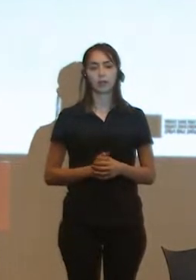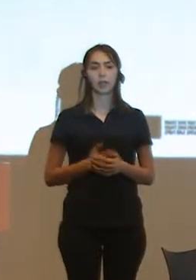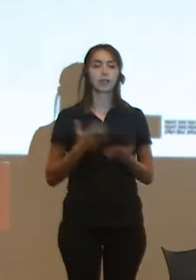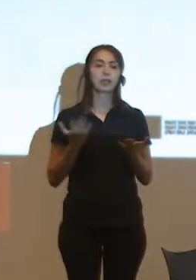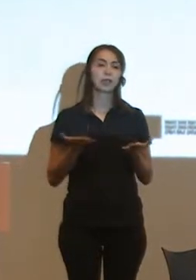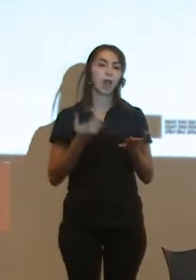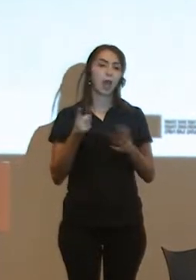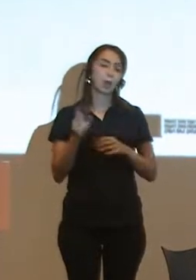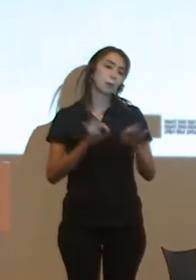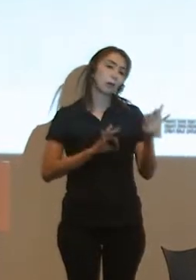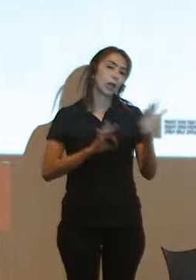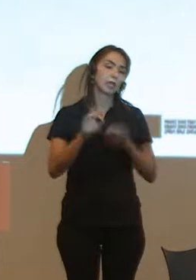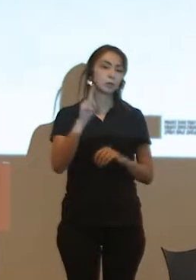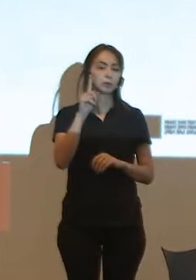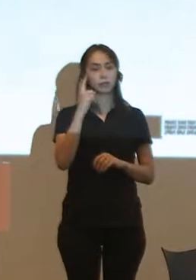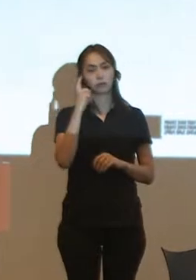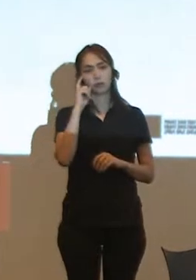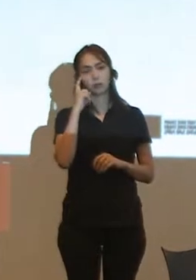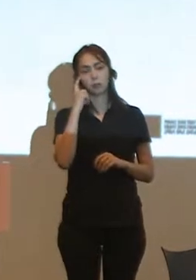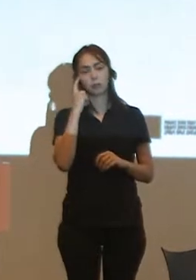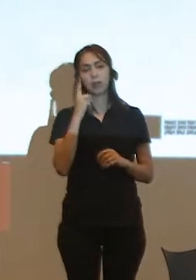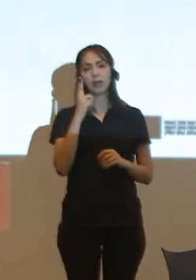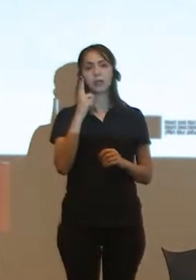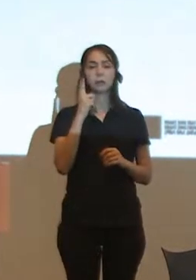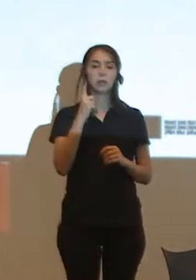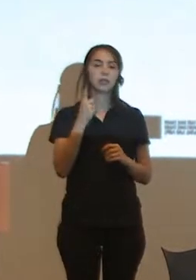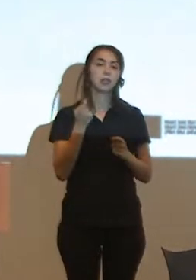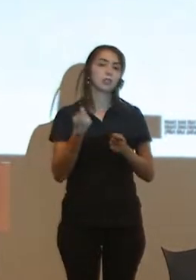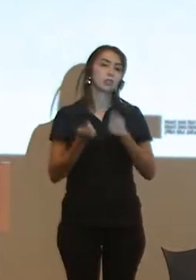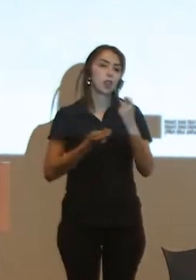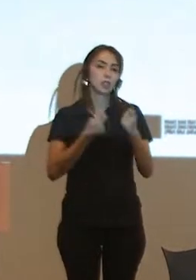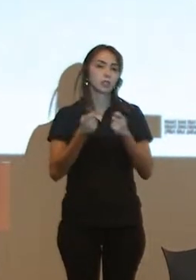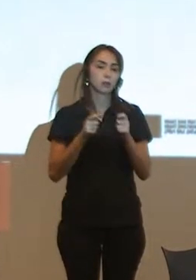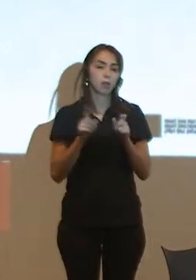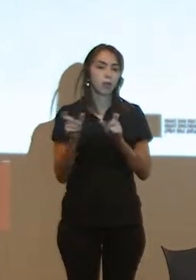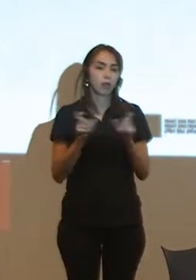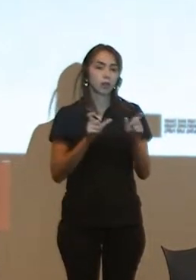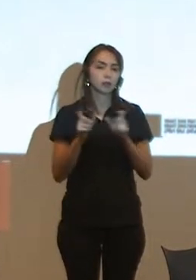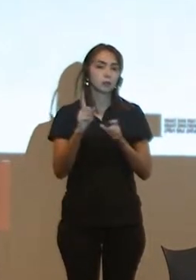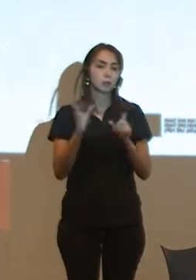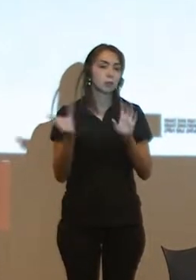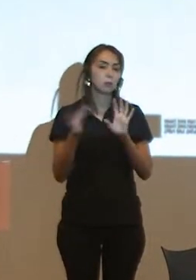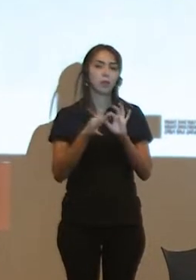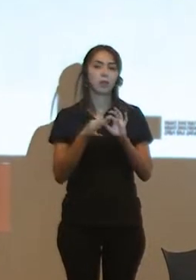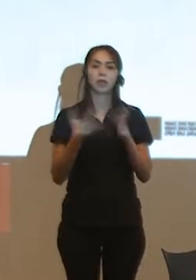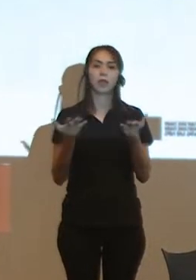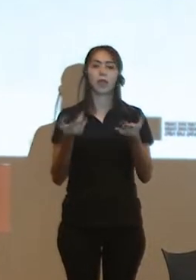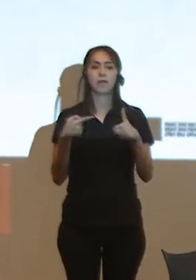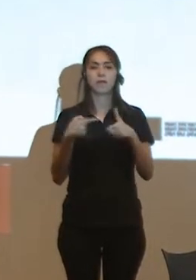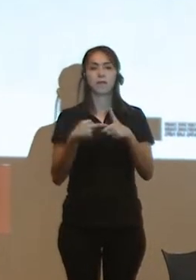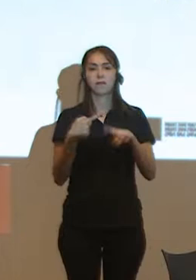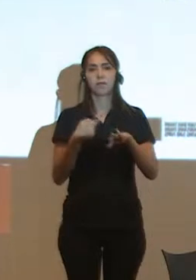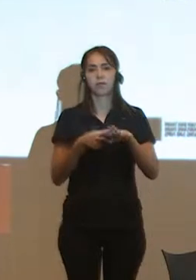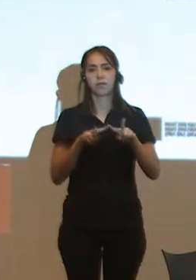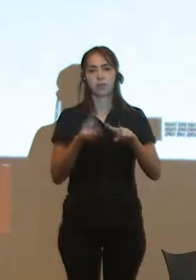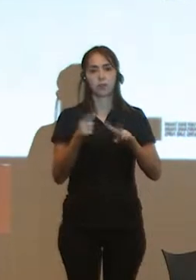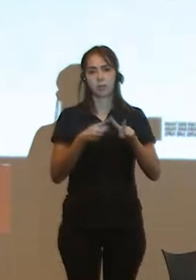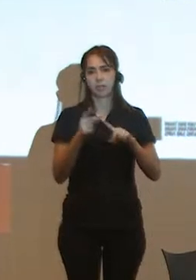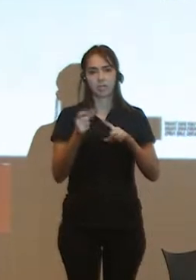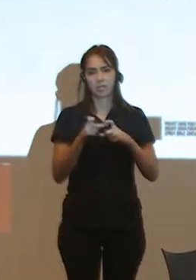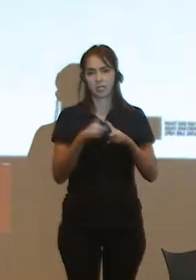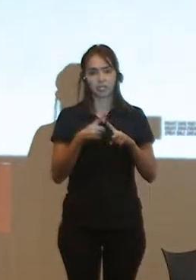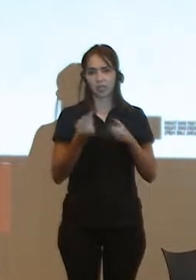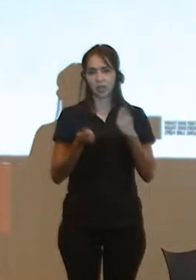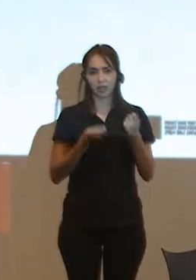articulation between movement because the feminism also was articulated human rights movement in argentina and with